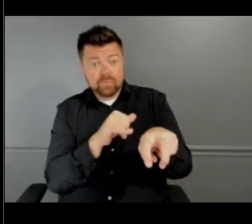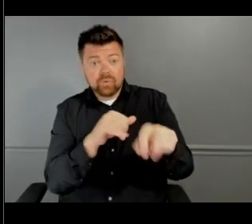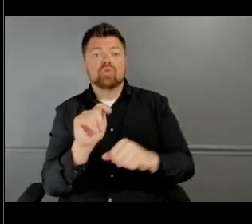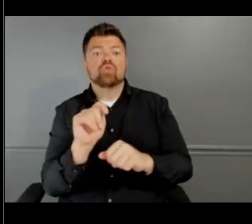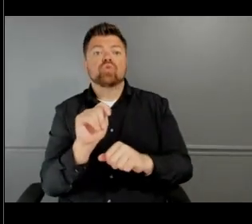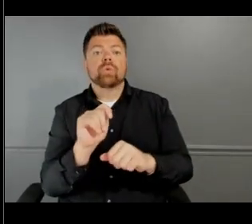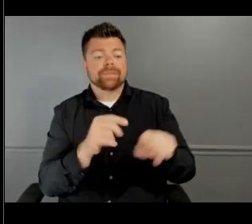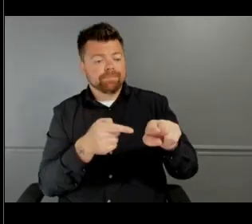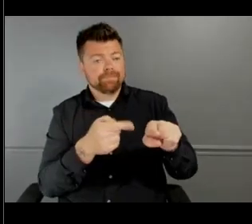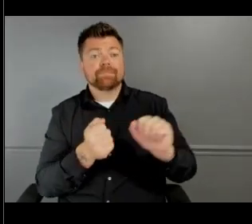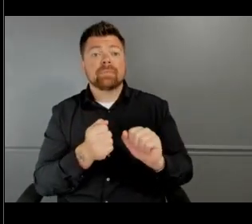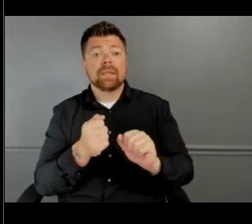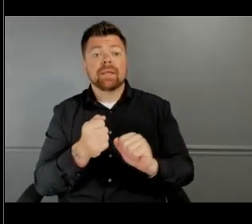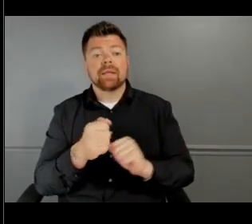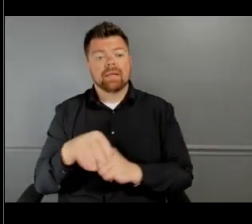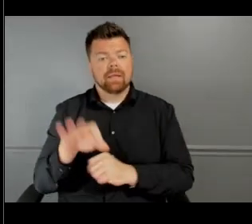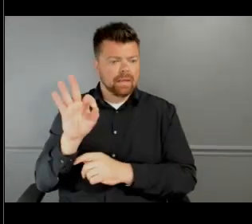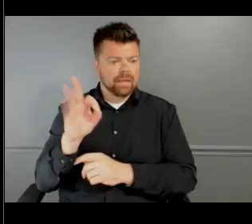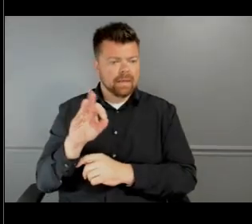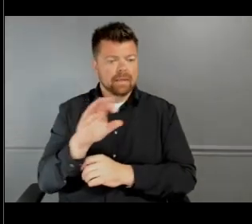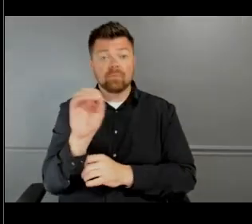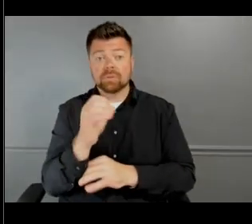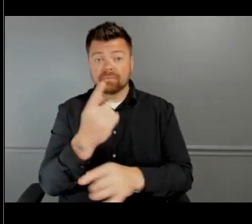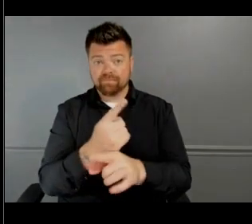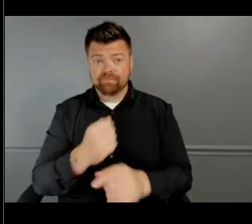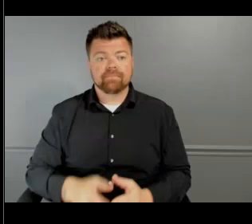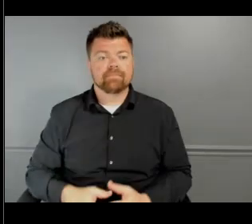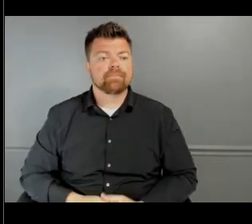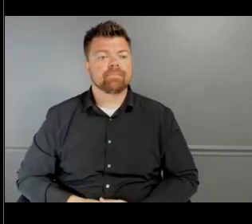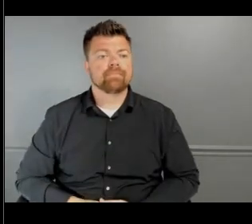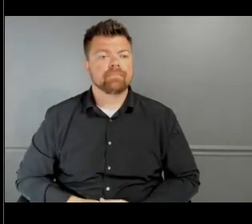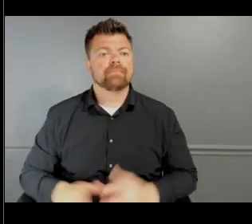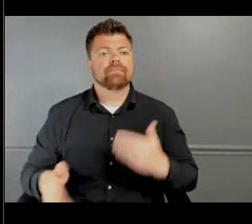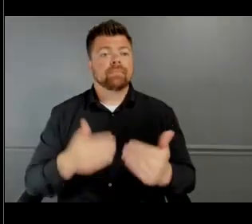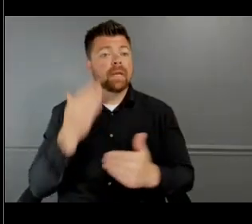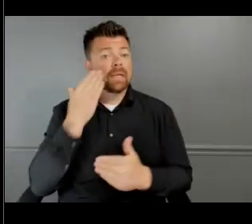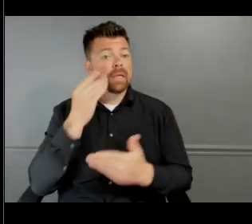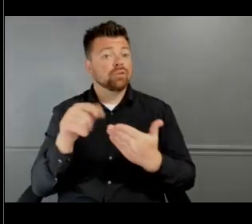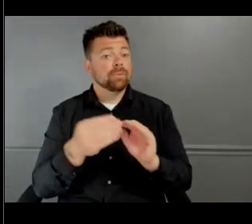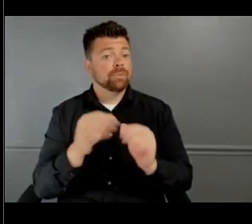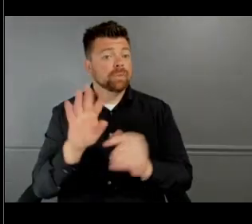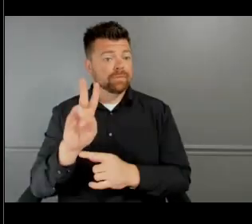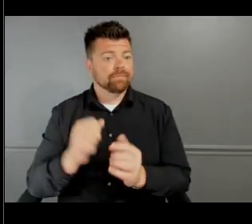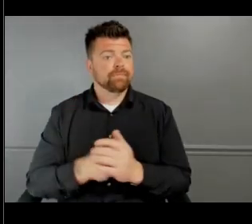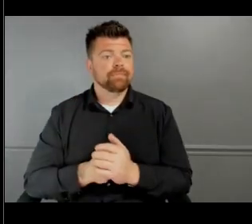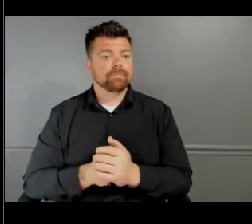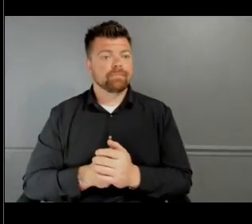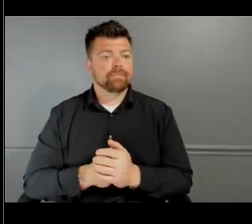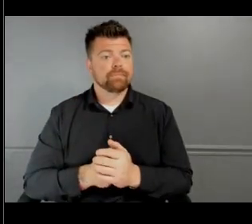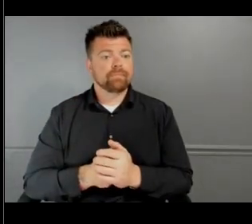And 90% of you got this one correct. Moving on to knowledge check 7.